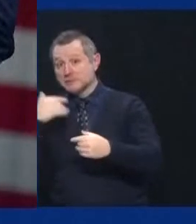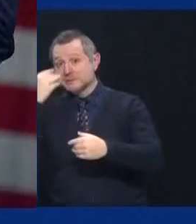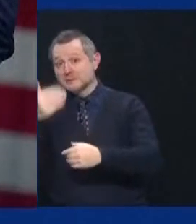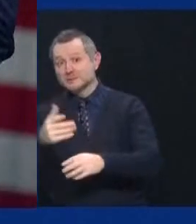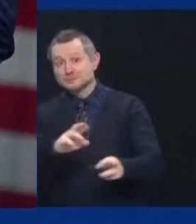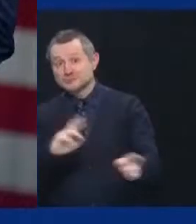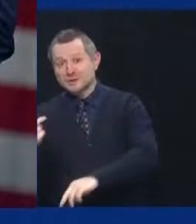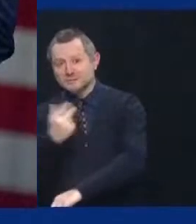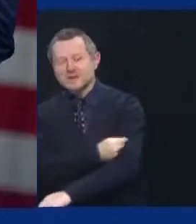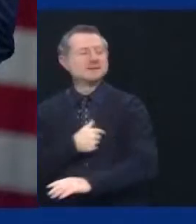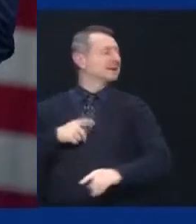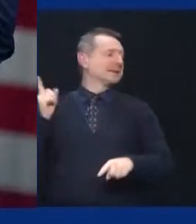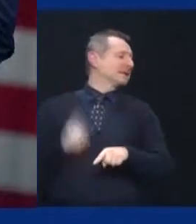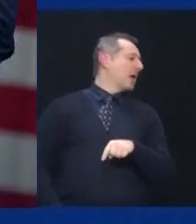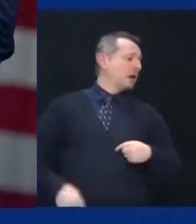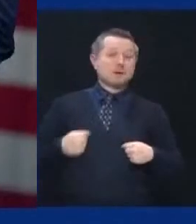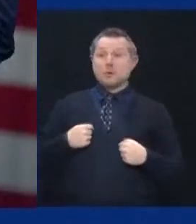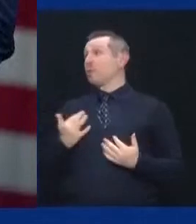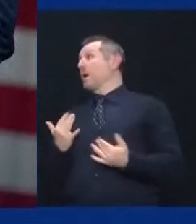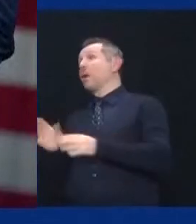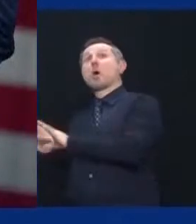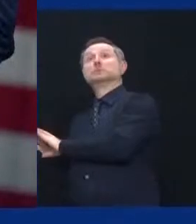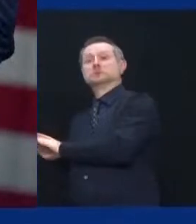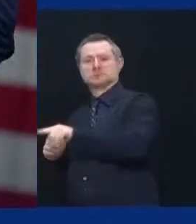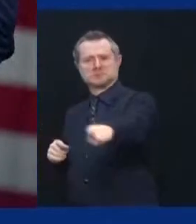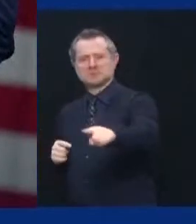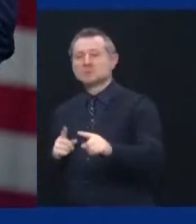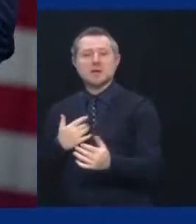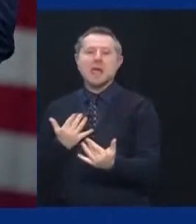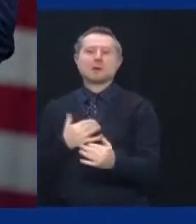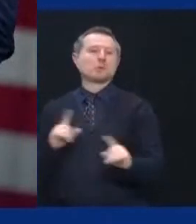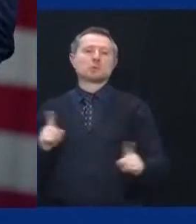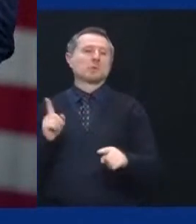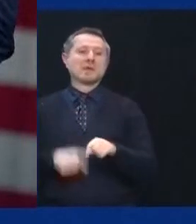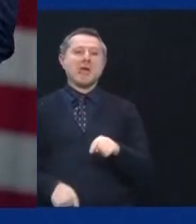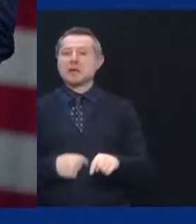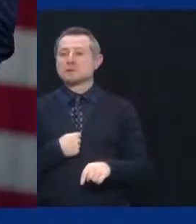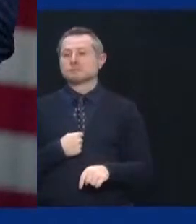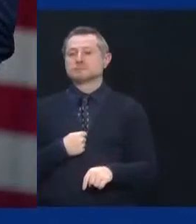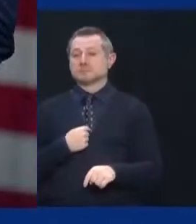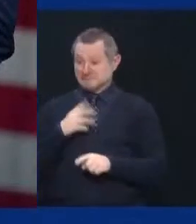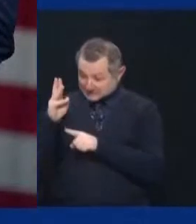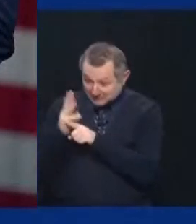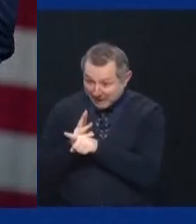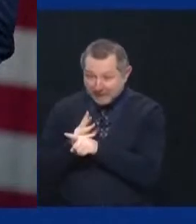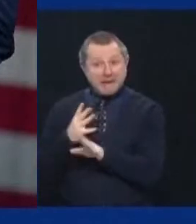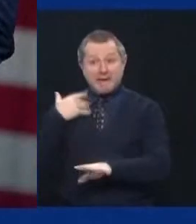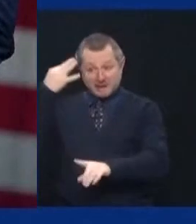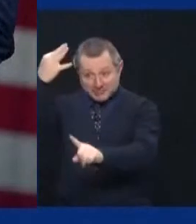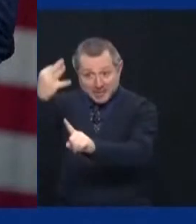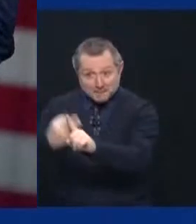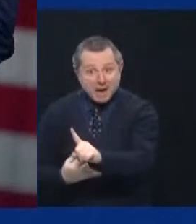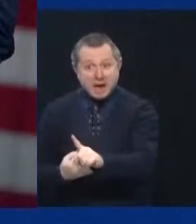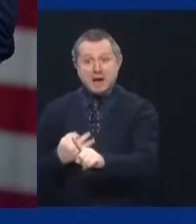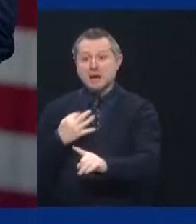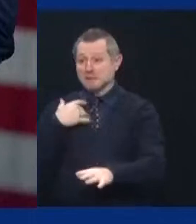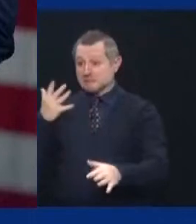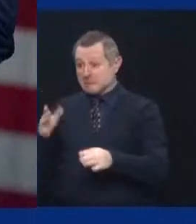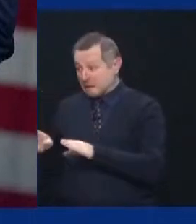mass. We can't take 6 months, 9 months, 12 months of a closed-down